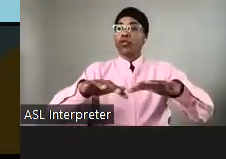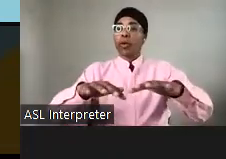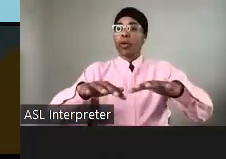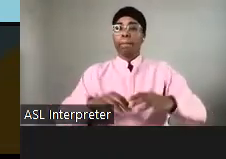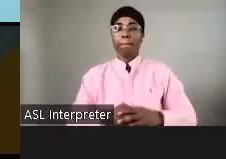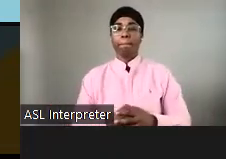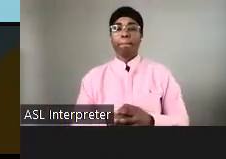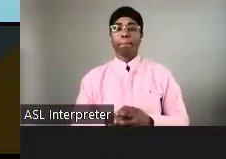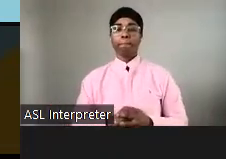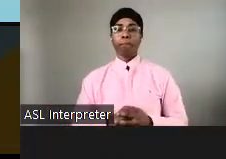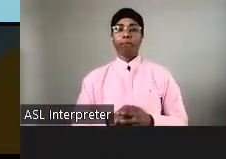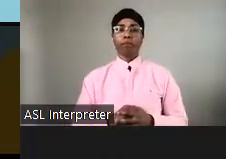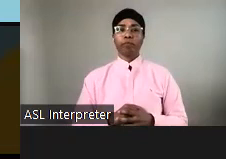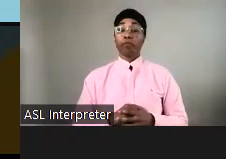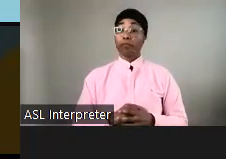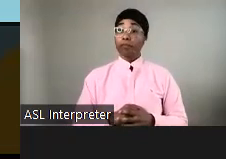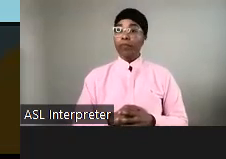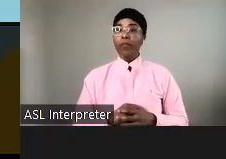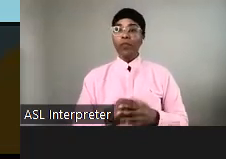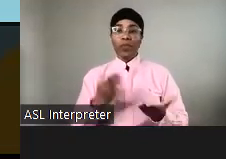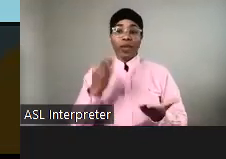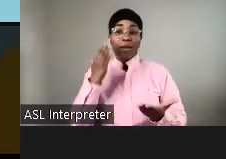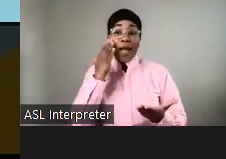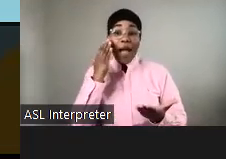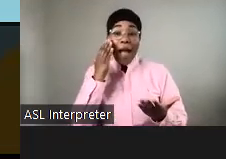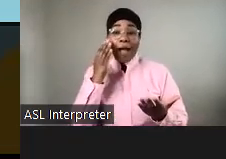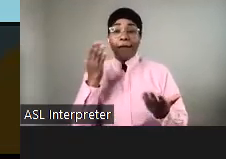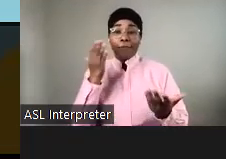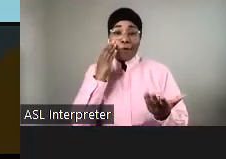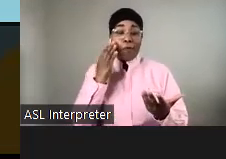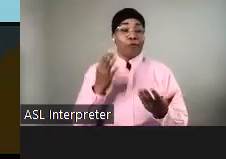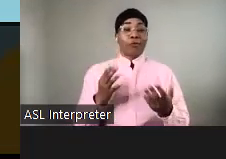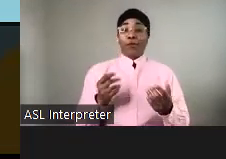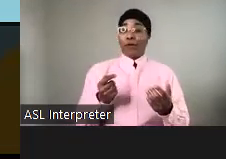So now I'll talk a little bit about our work in action.